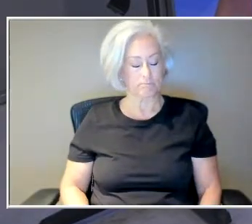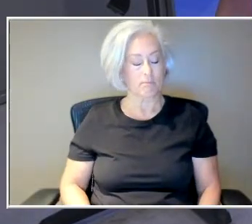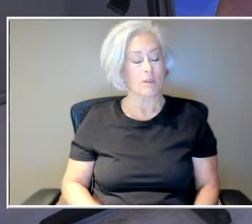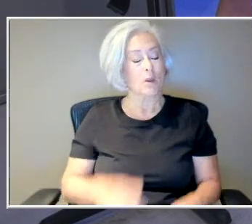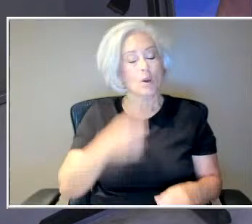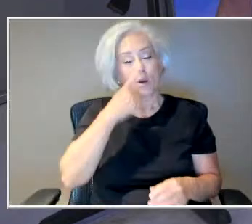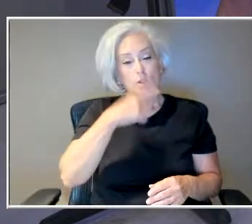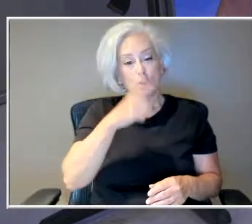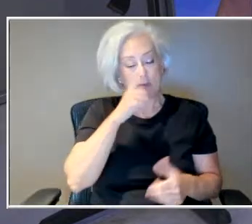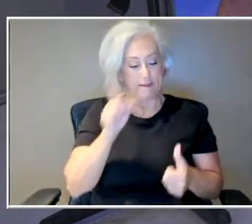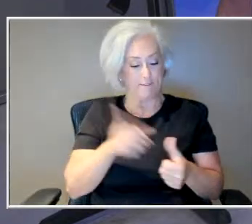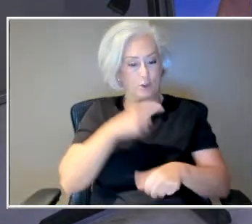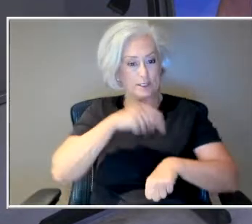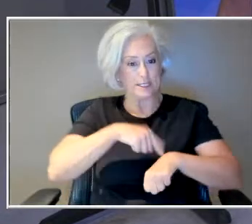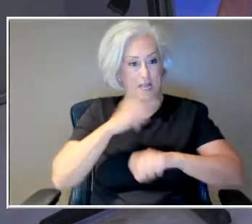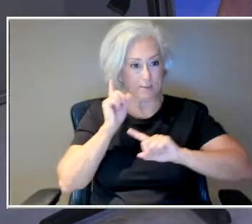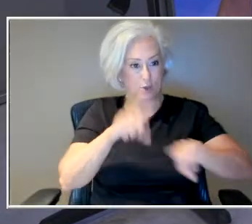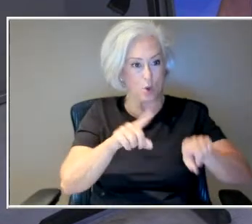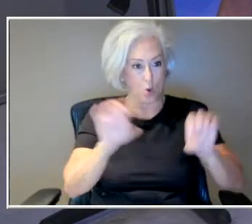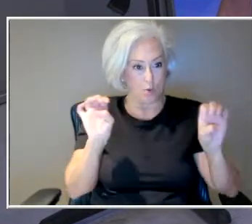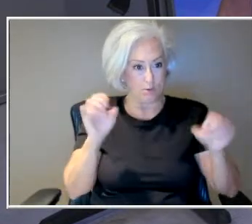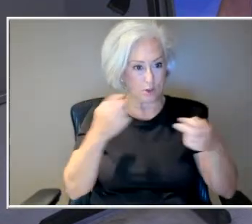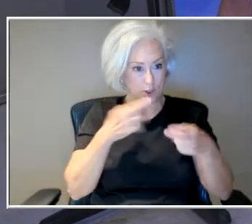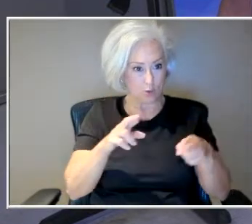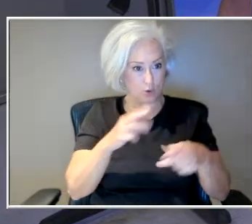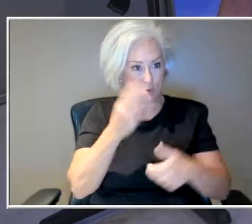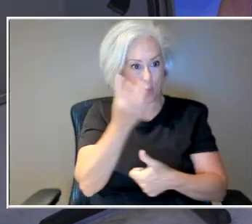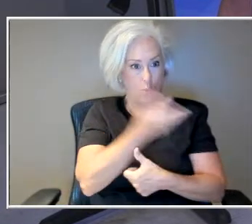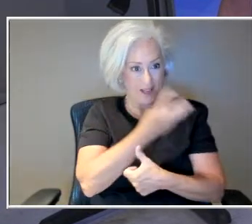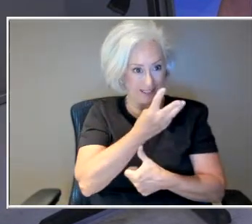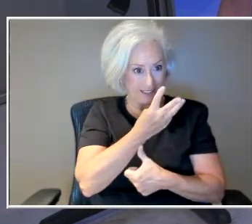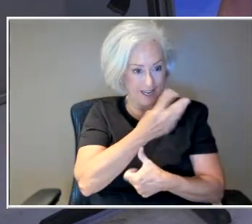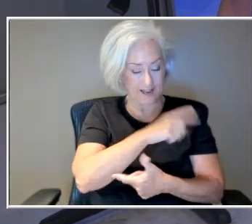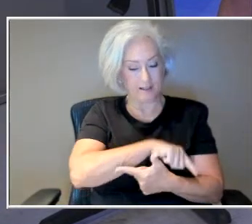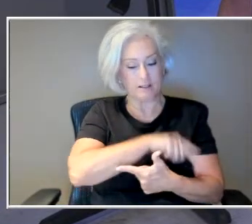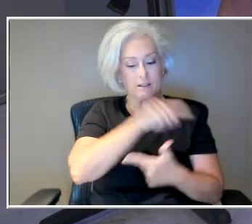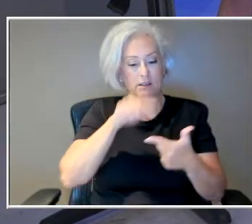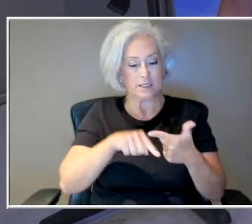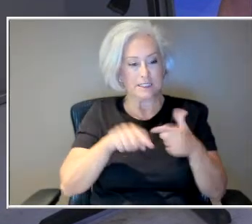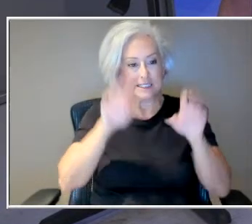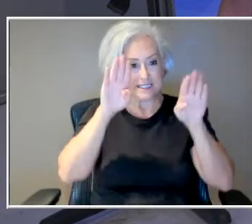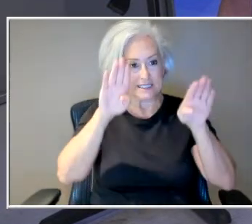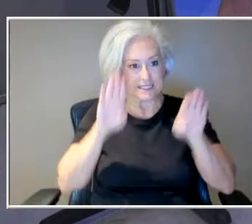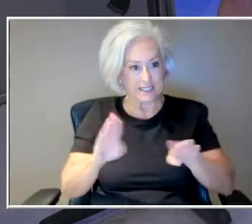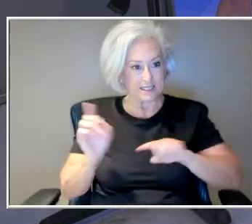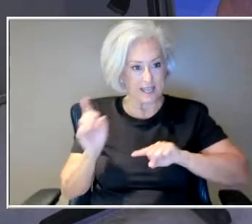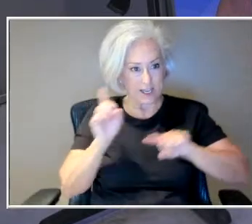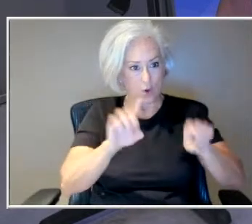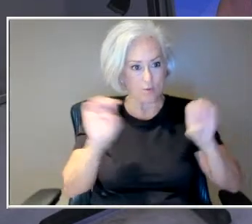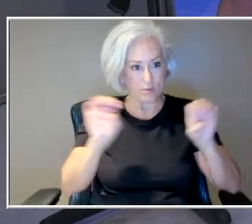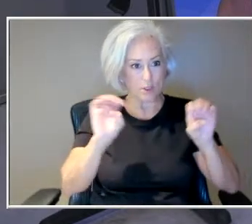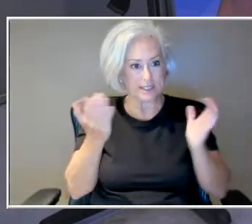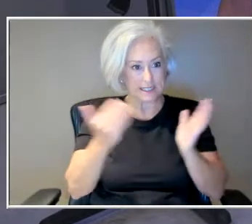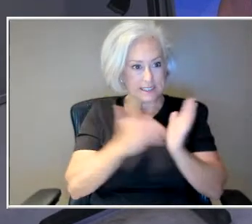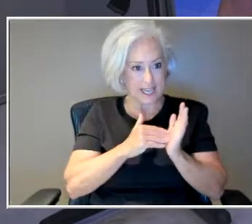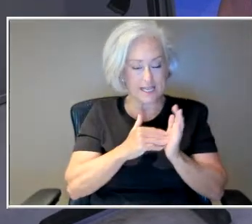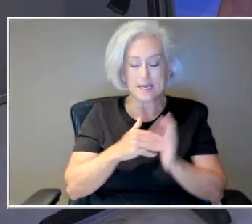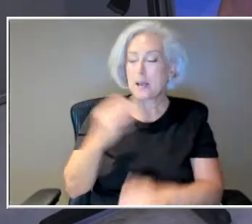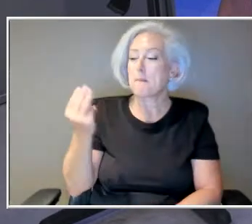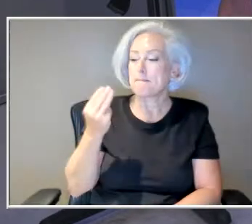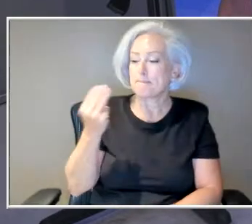the hospital was on Wednesday. Then on Sunday, you end up back in the same emergency department, Monday correct? morning.